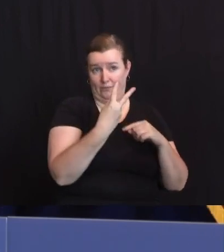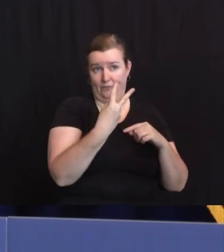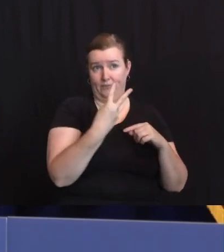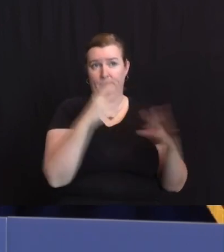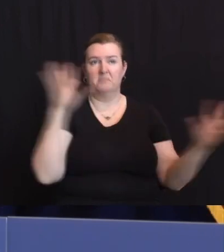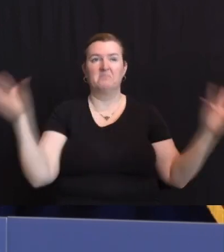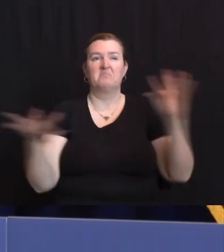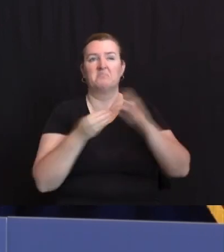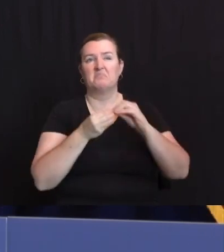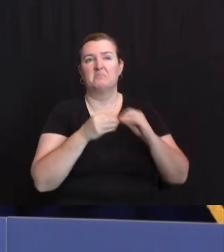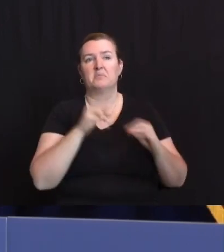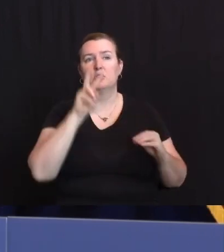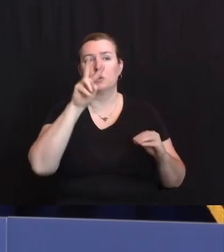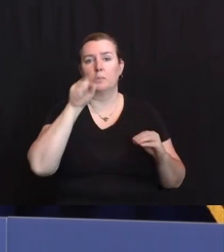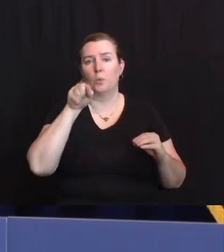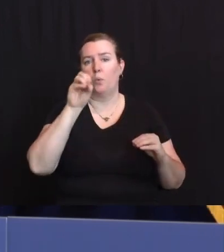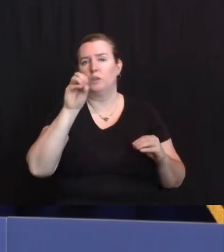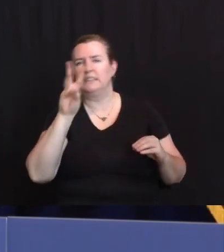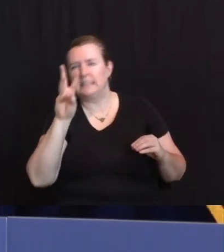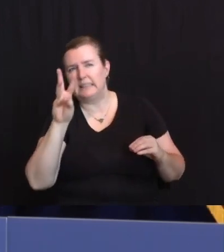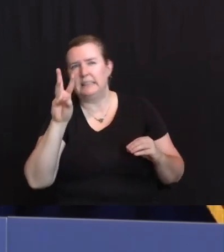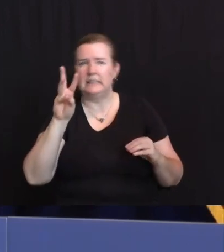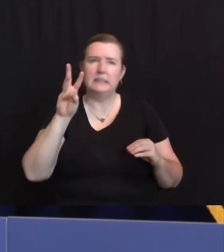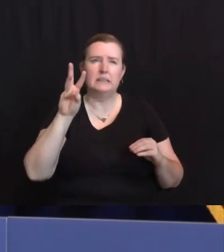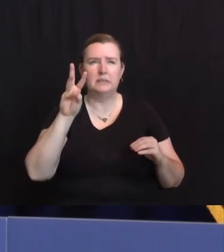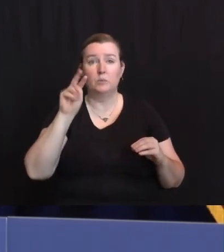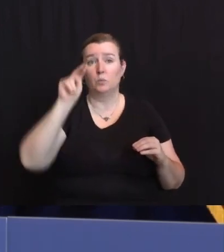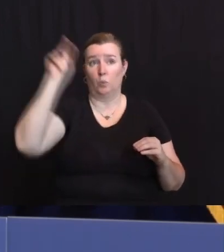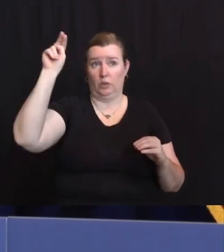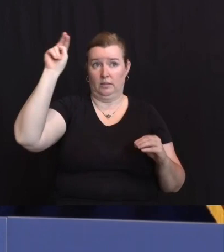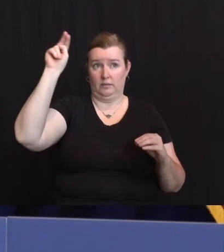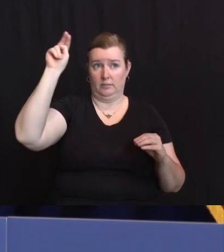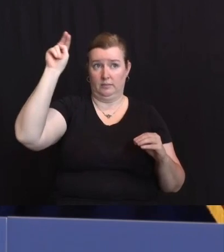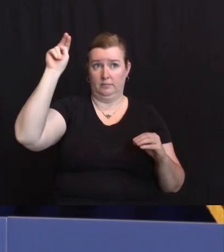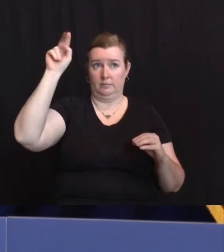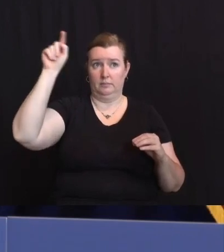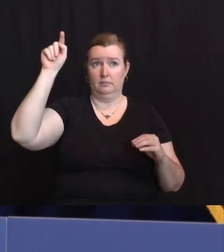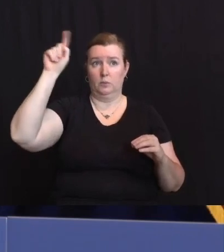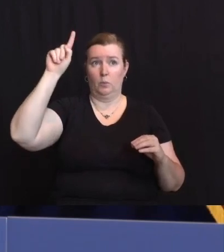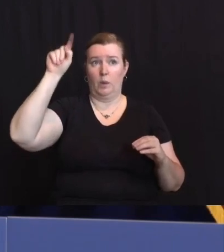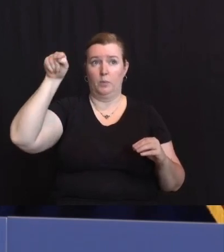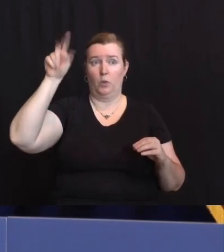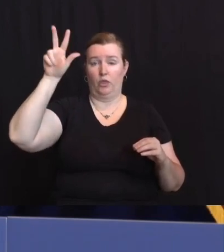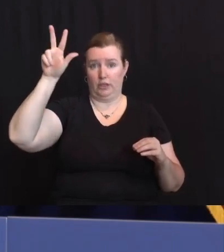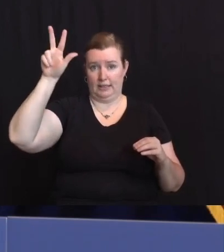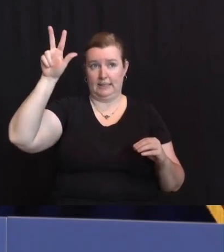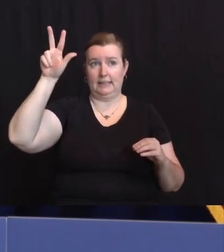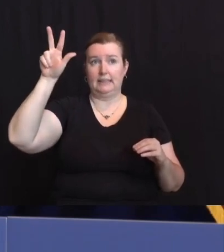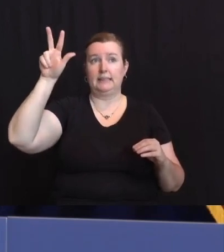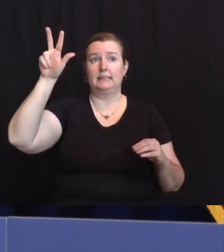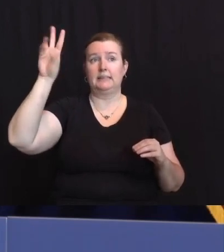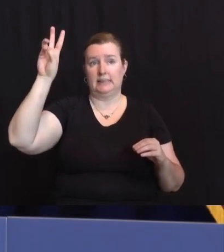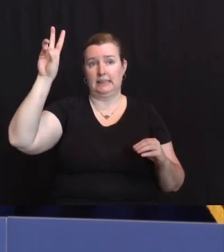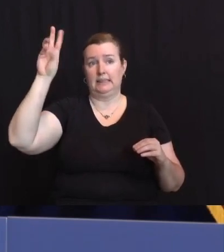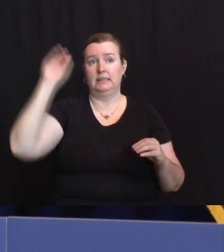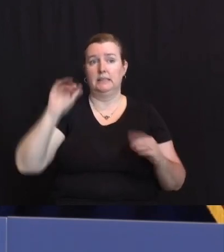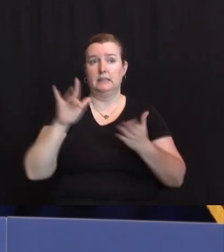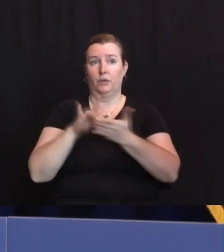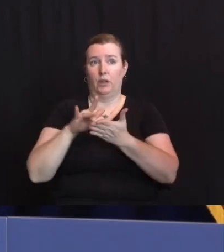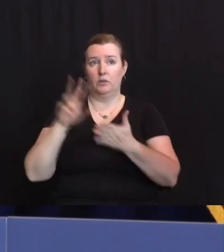is 2.06%. The northern part of the state reports 1.36%, the central part of the